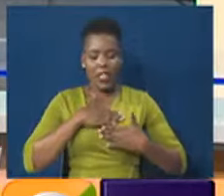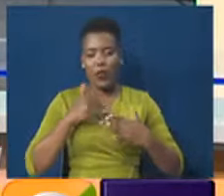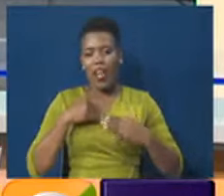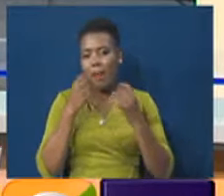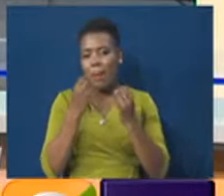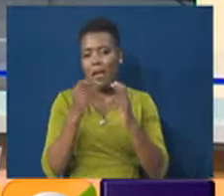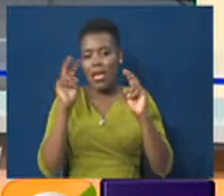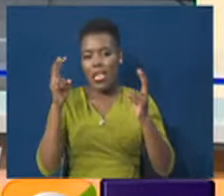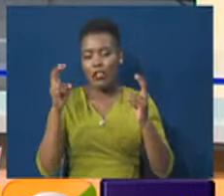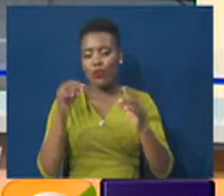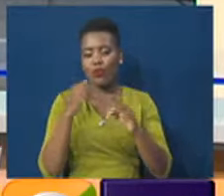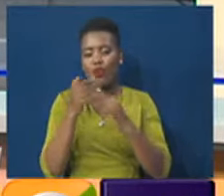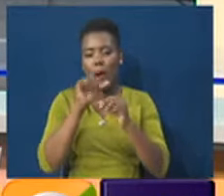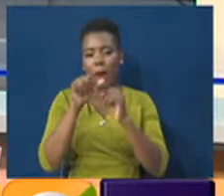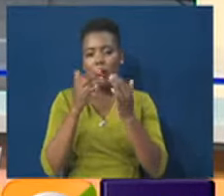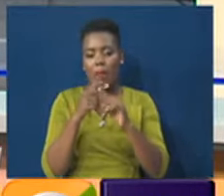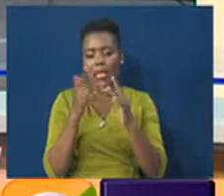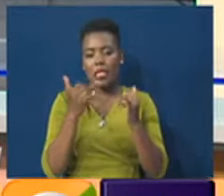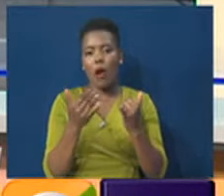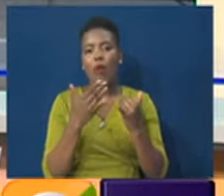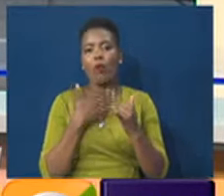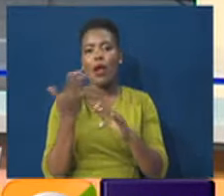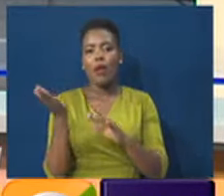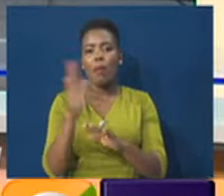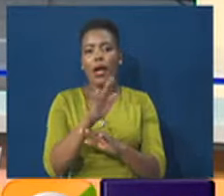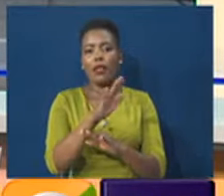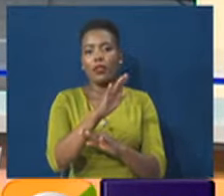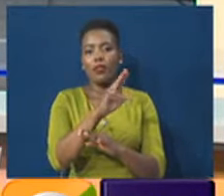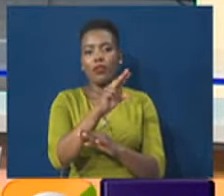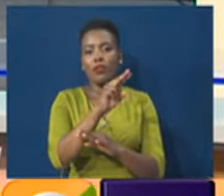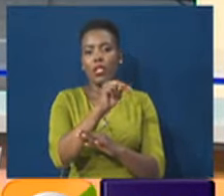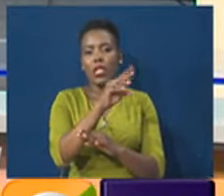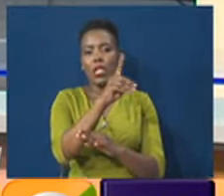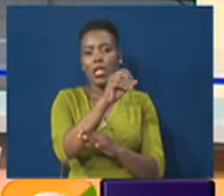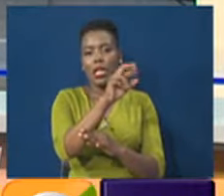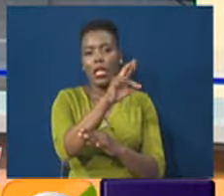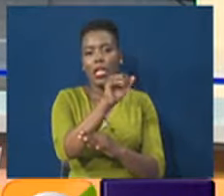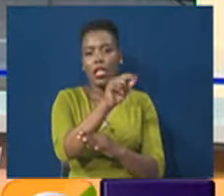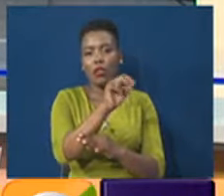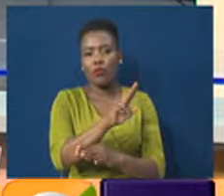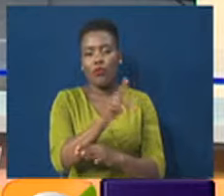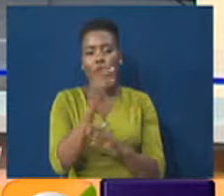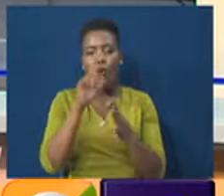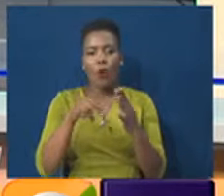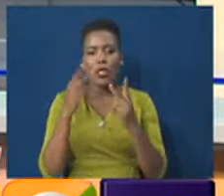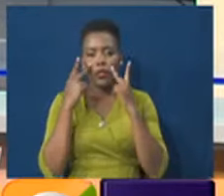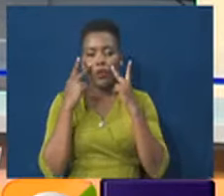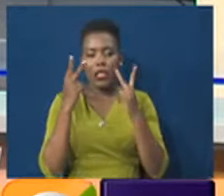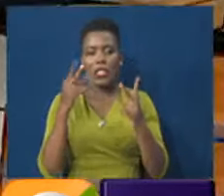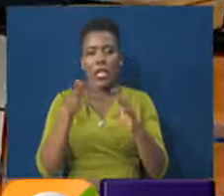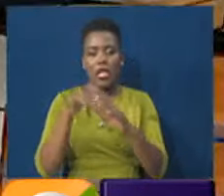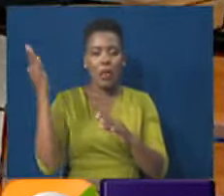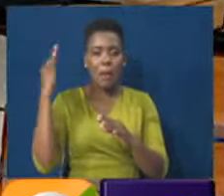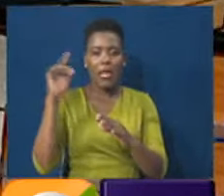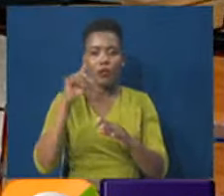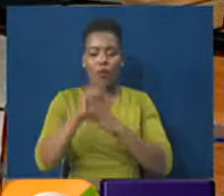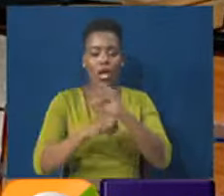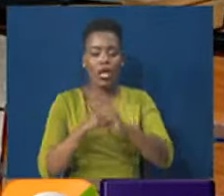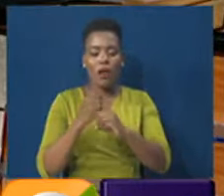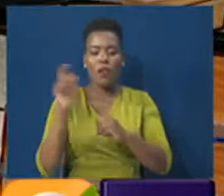about, including fertilizer. Honorable Ndereitu Mreithi, from the opposition's perspective, what's your view of the past 1 year of the Kenya Kwanza